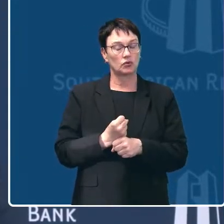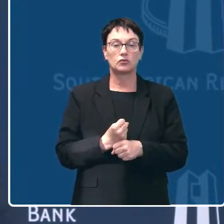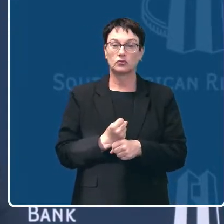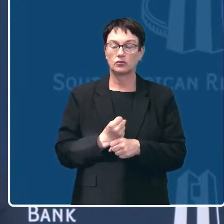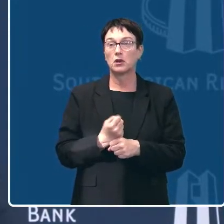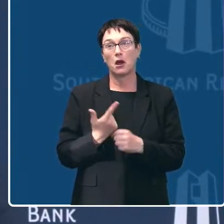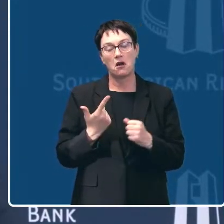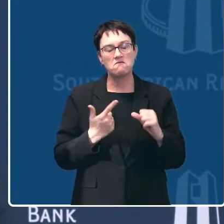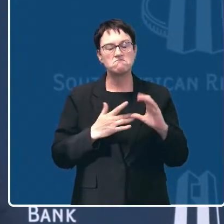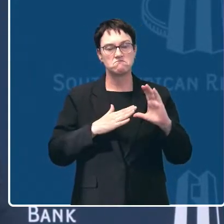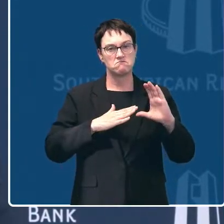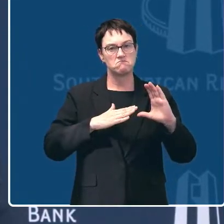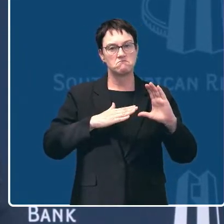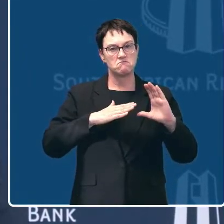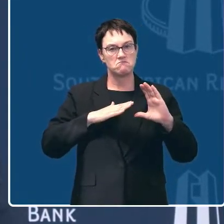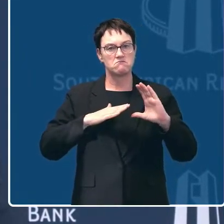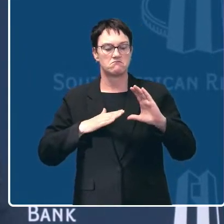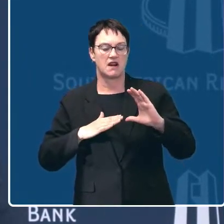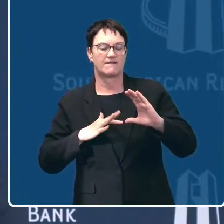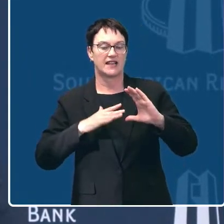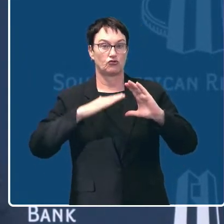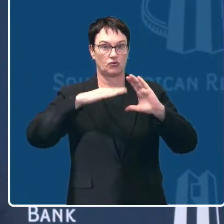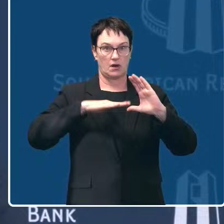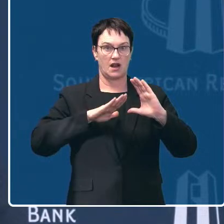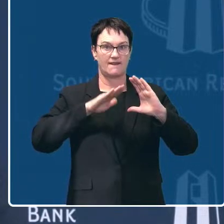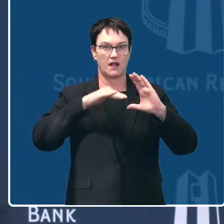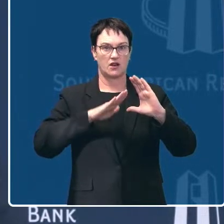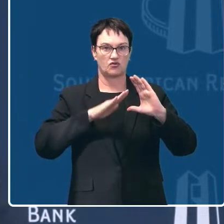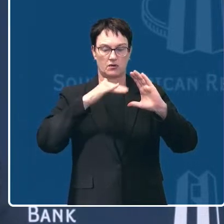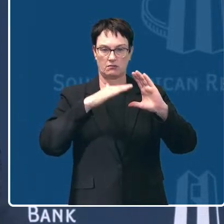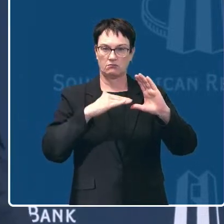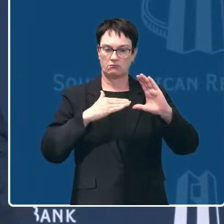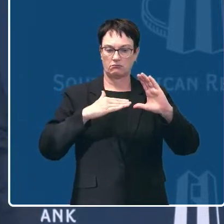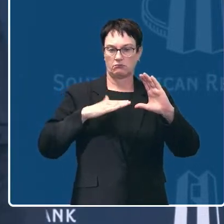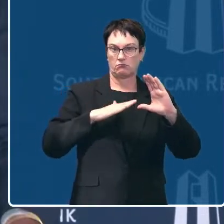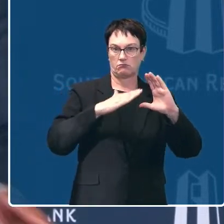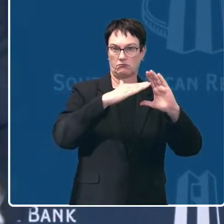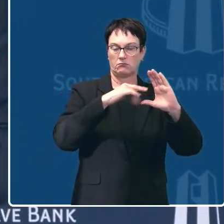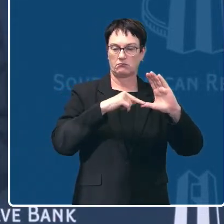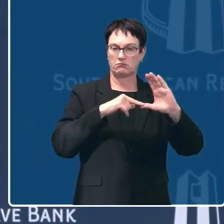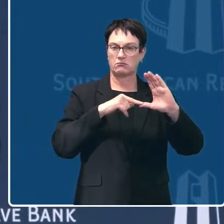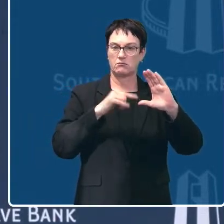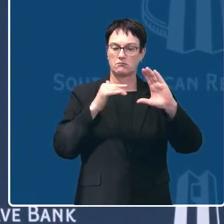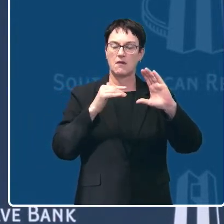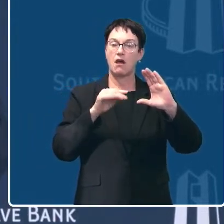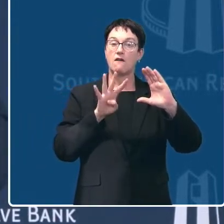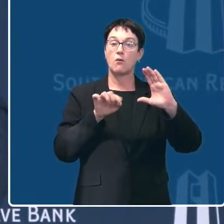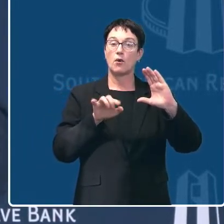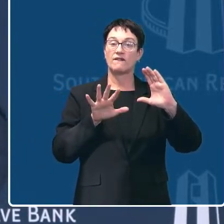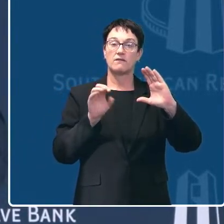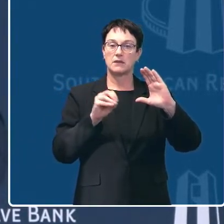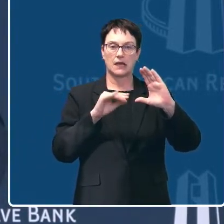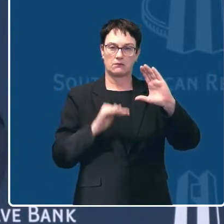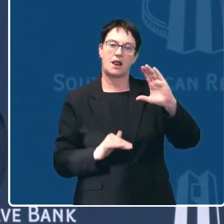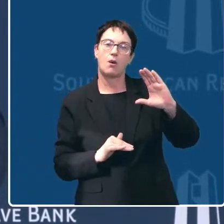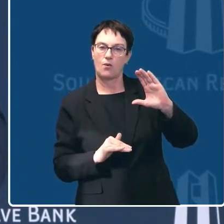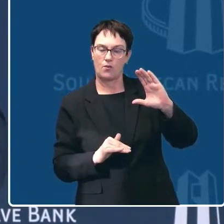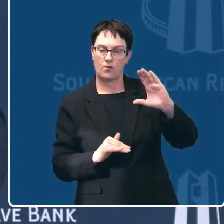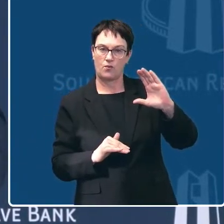target and is below or at 4.5% in our baseline